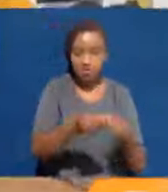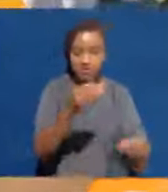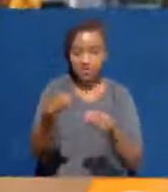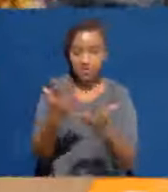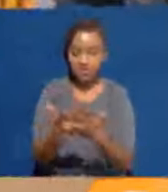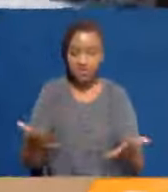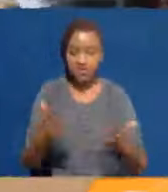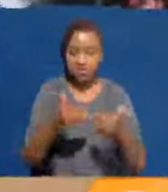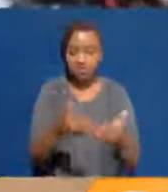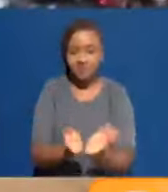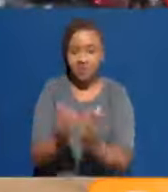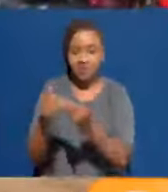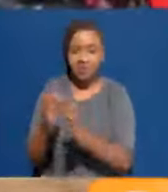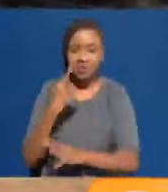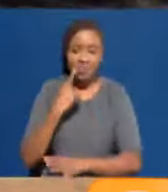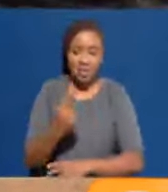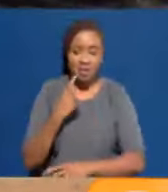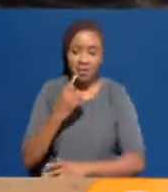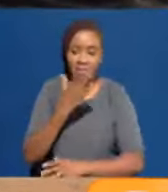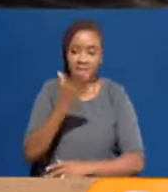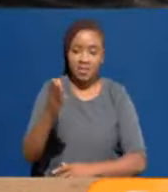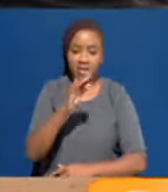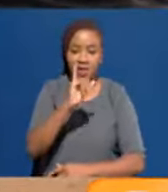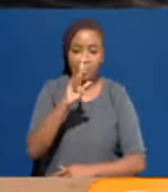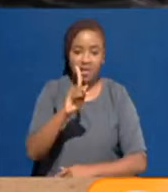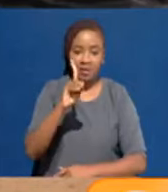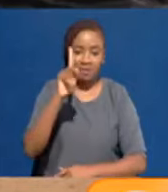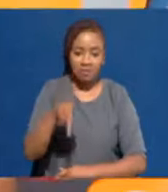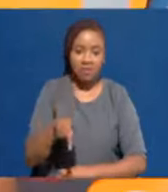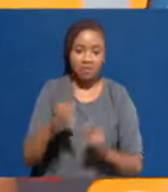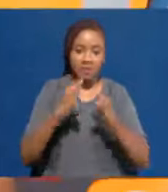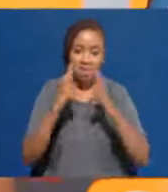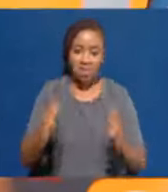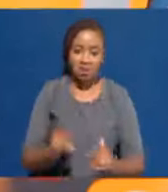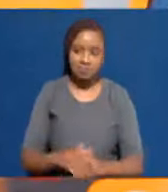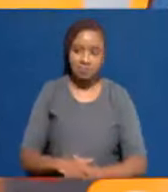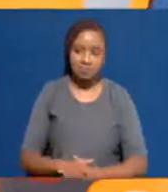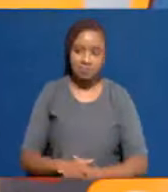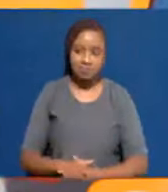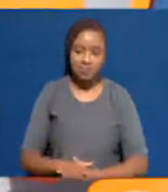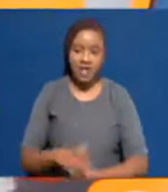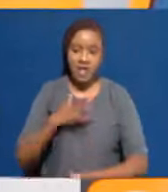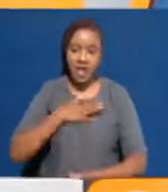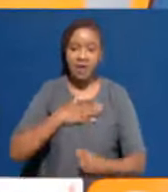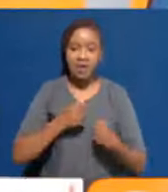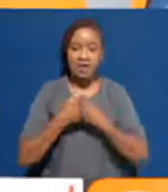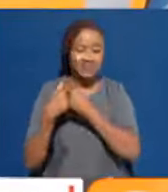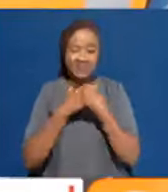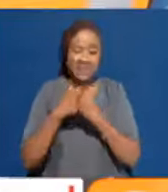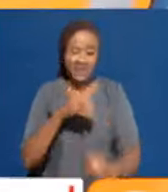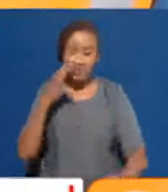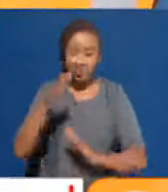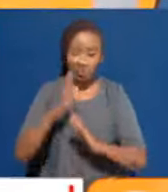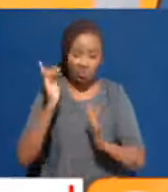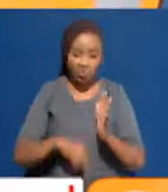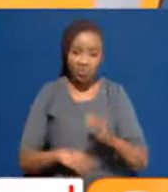to 100 families in the IDP camps as they source for food. Changamoto kubwa tuliopata hii leo ni